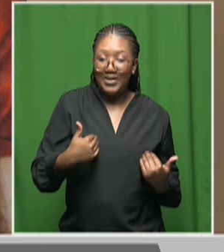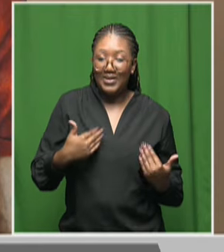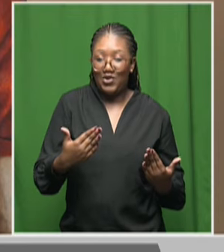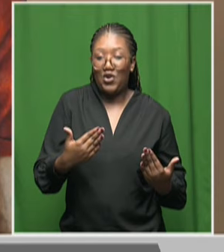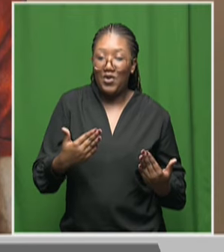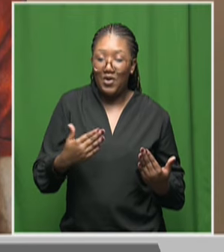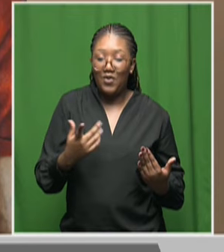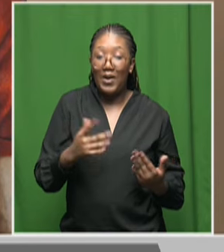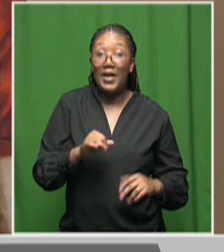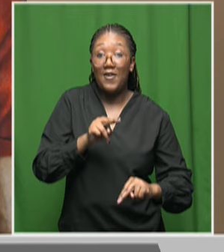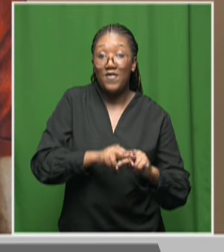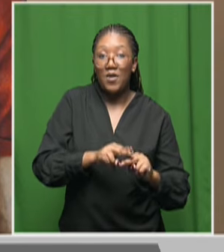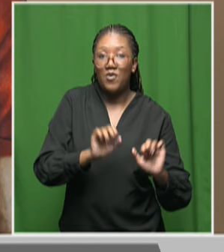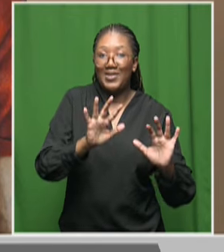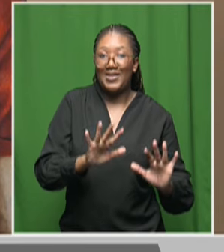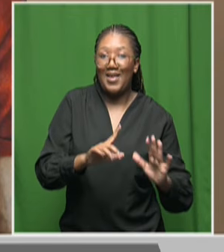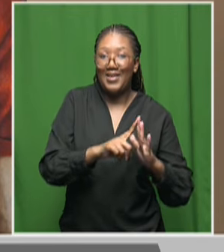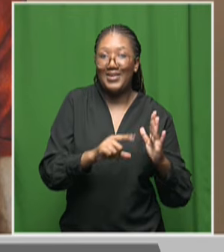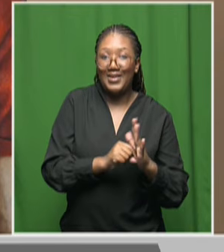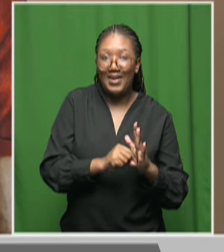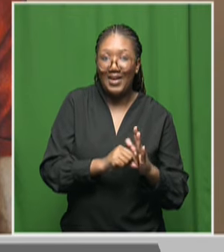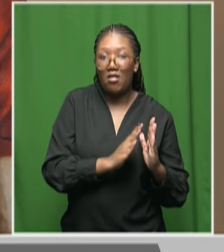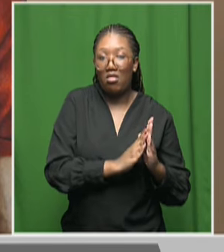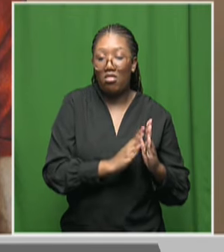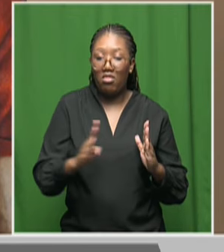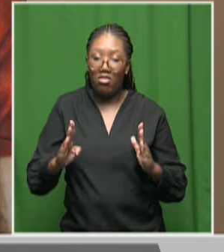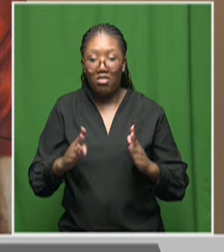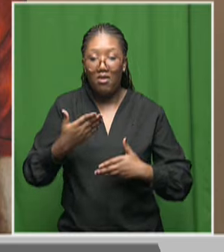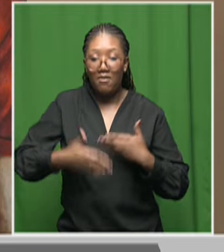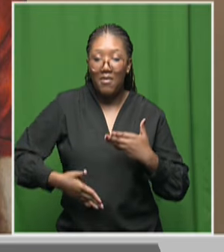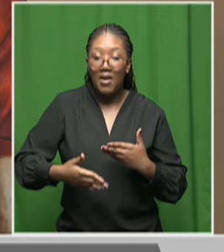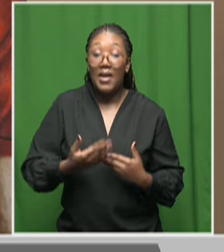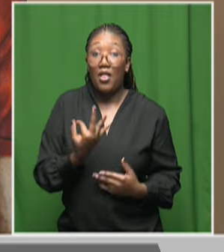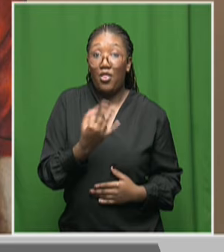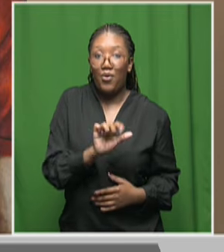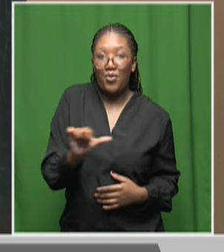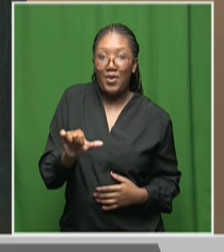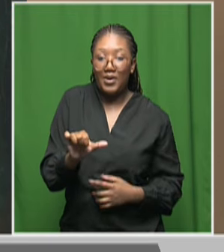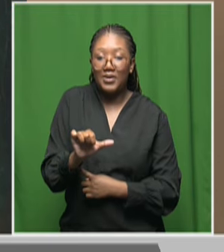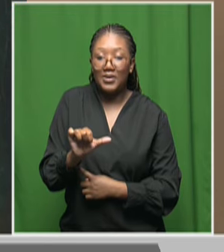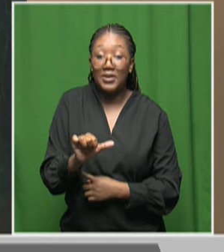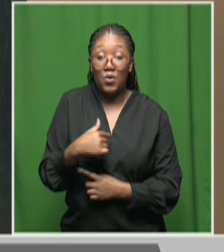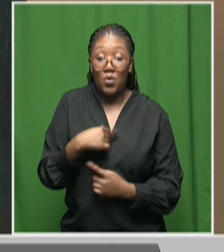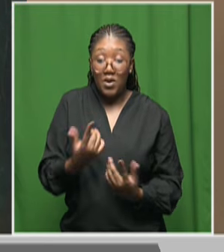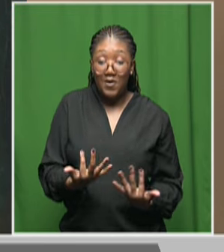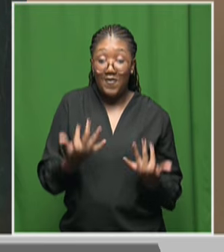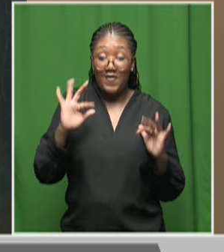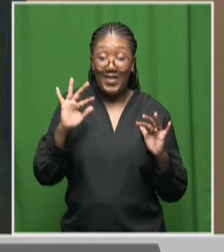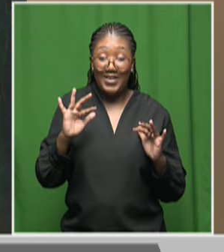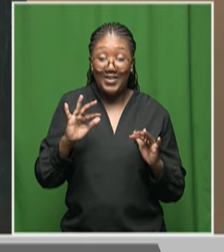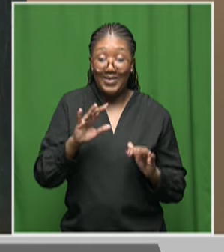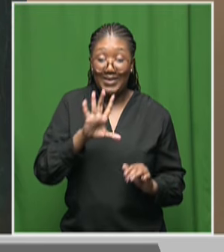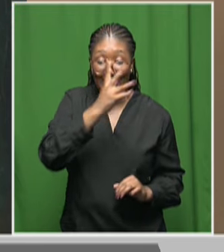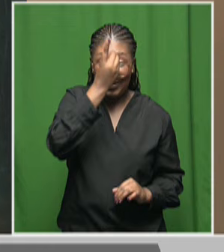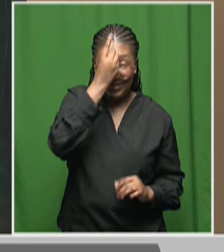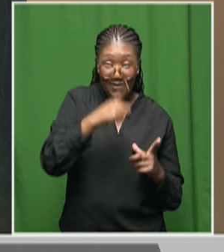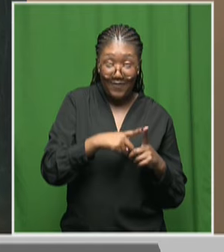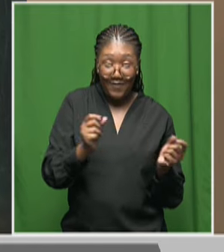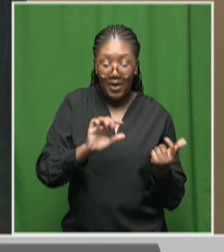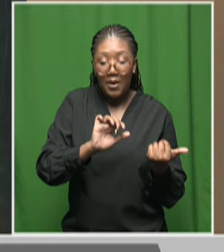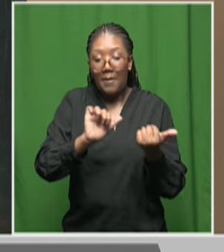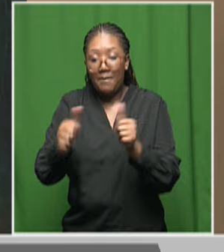the 10th of February, and then it will be on for about 3 weeks. And then from there, it's going to